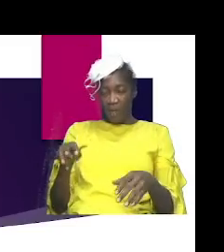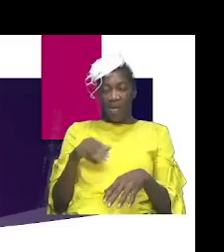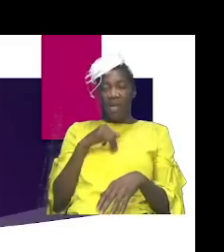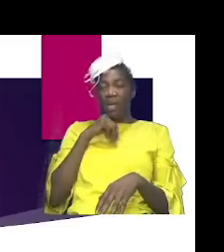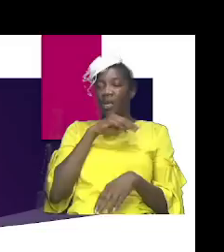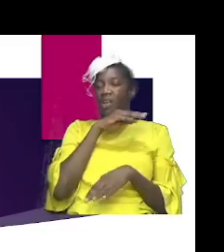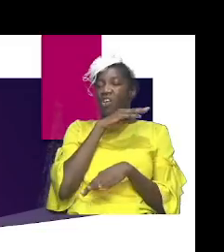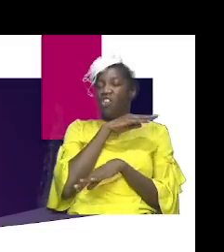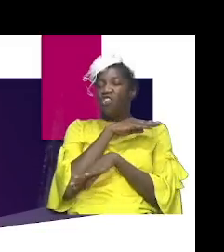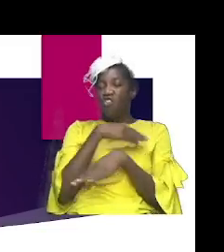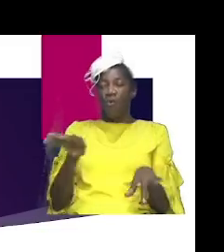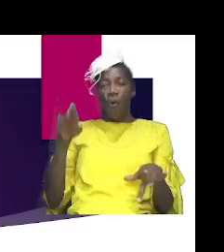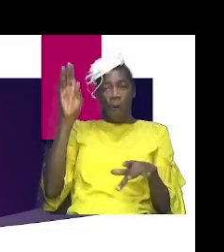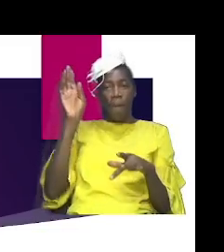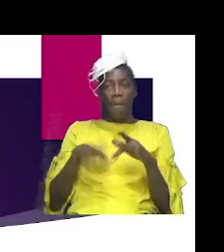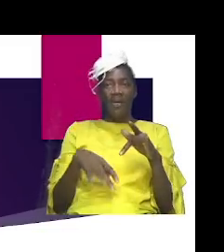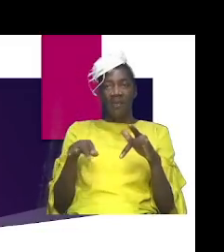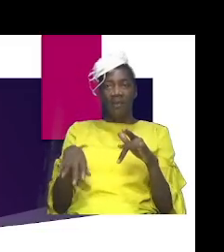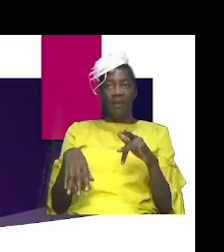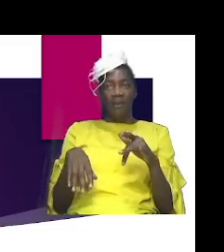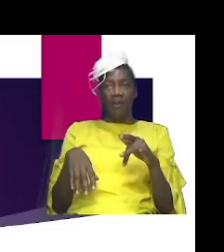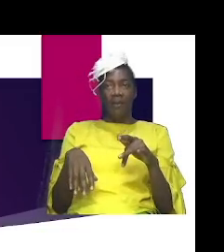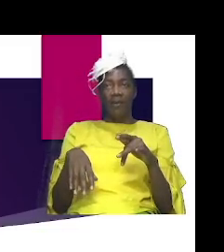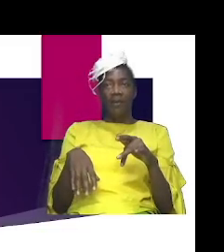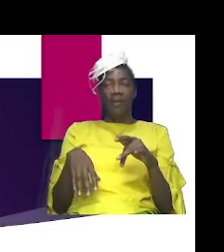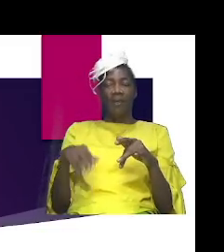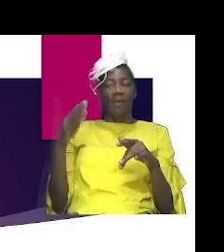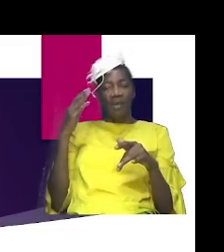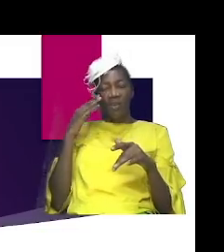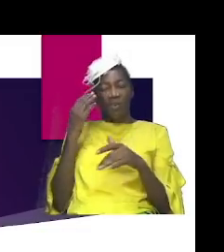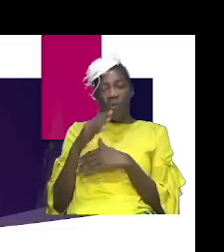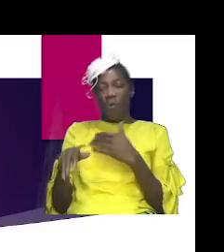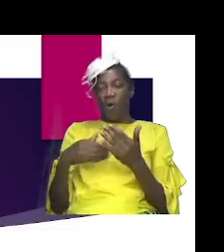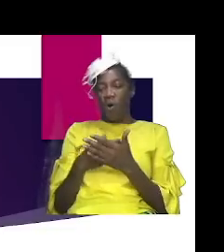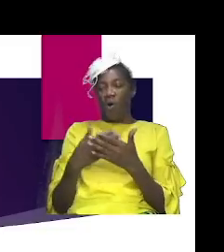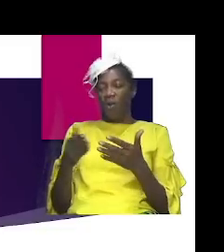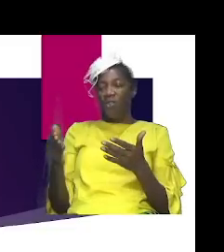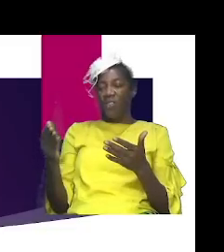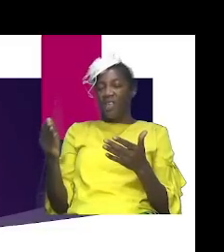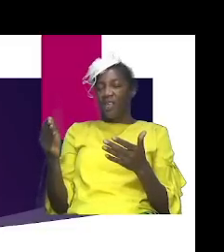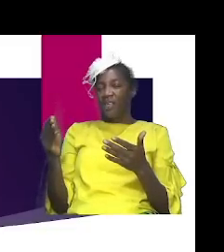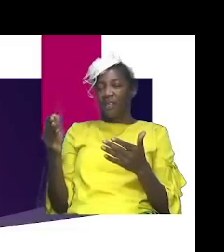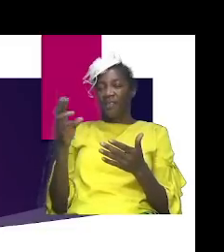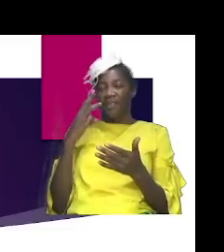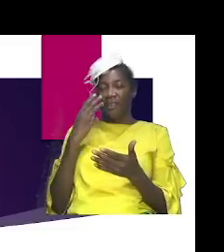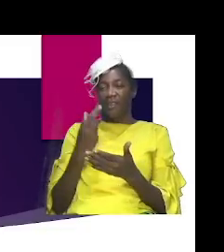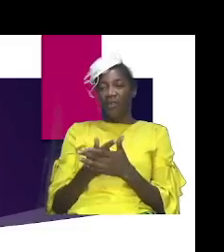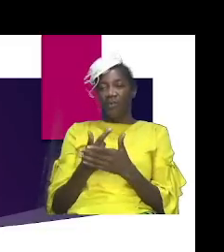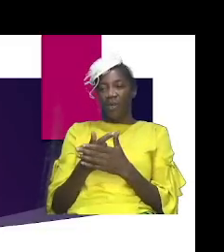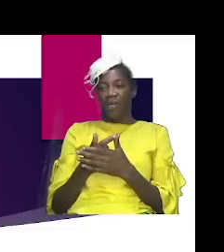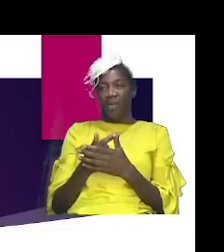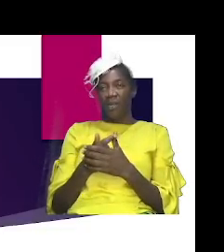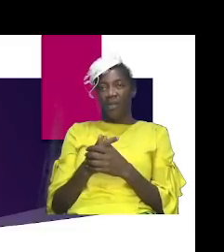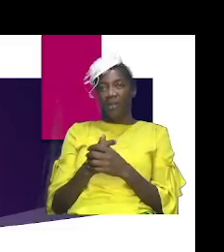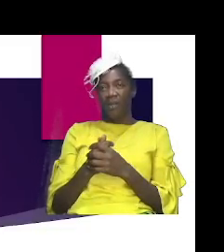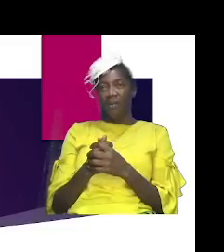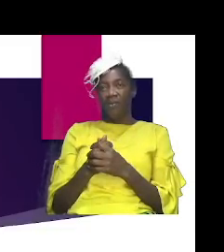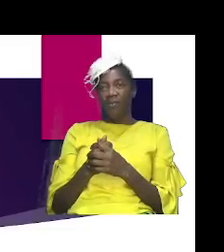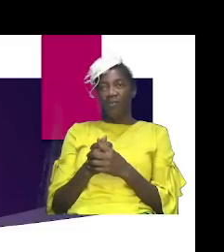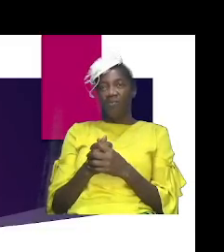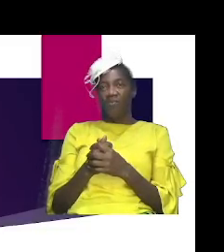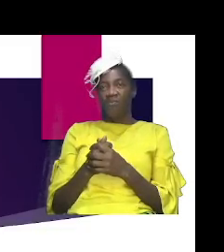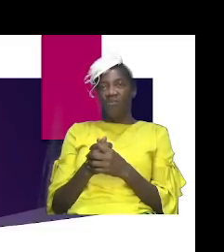and who knows all things and knows it well. Every trapping of man, our